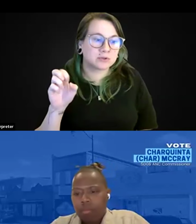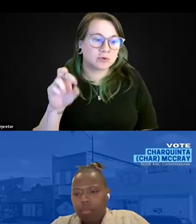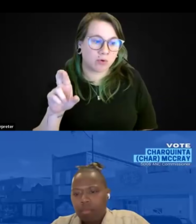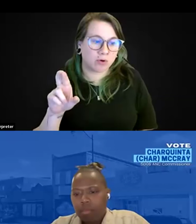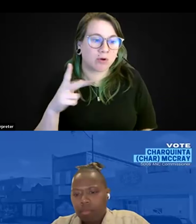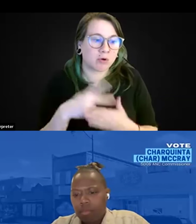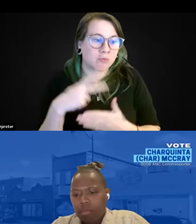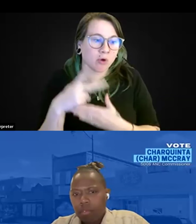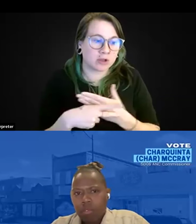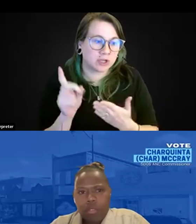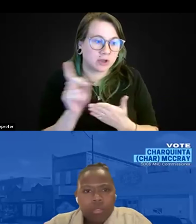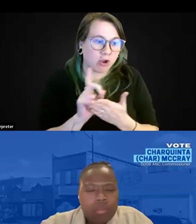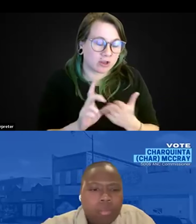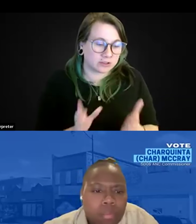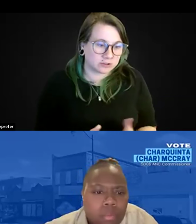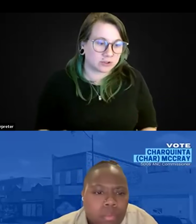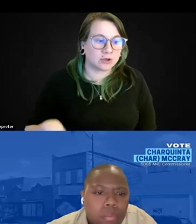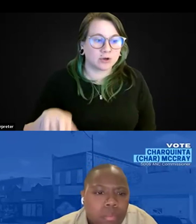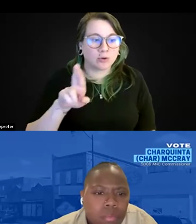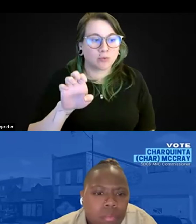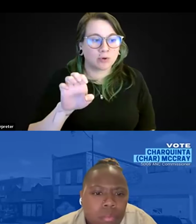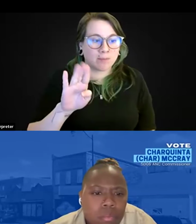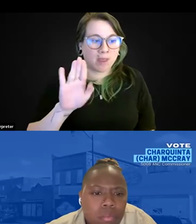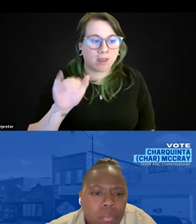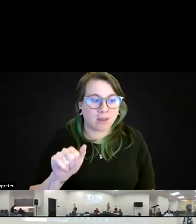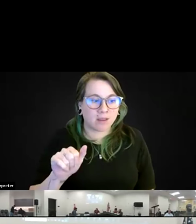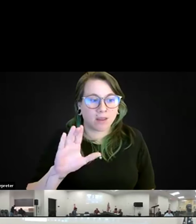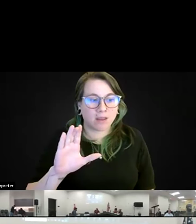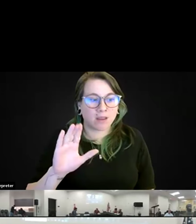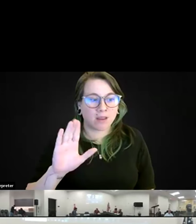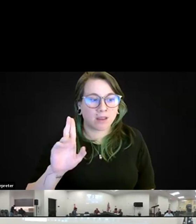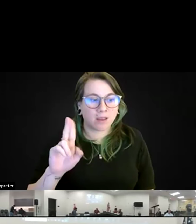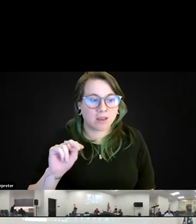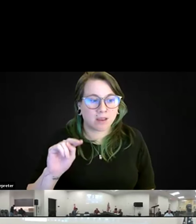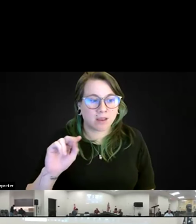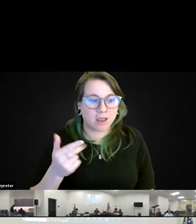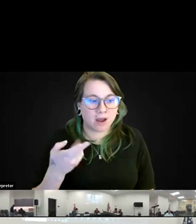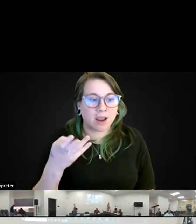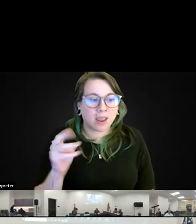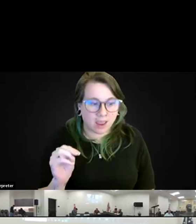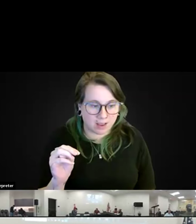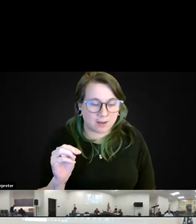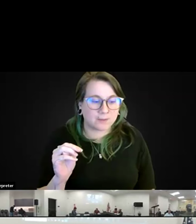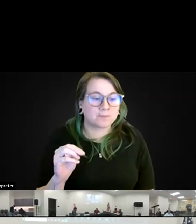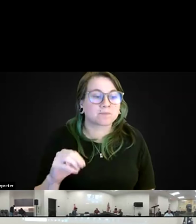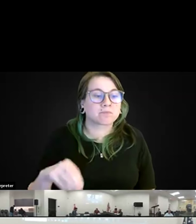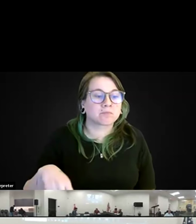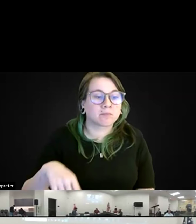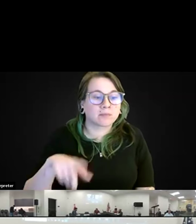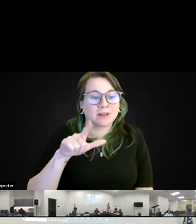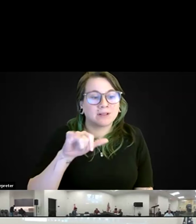have Rebecca Cunningham with Suman Sorg, Lisa Franklin from